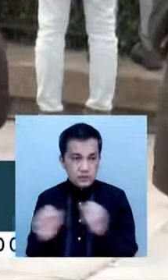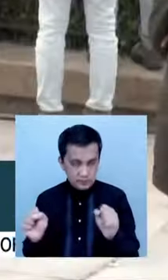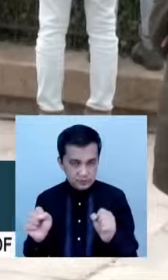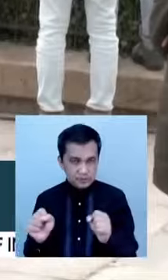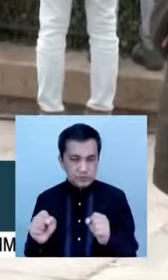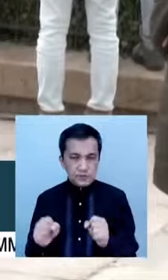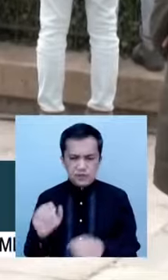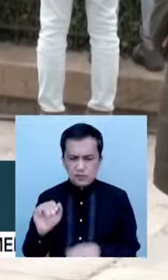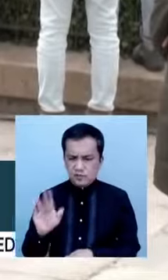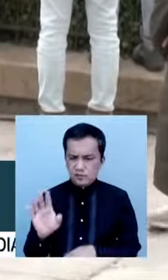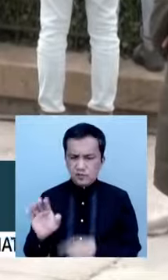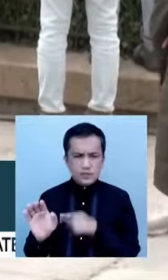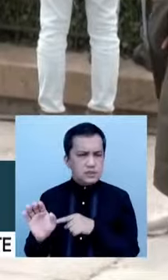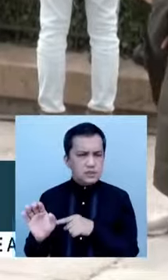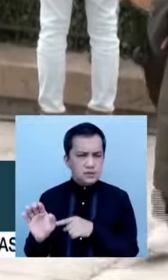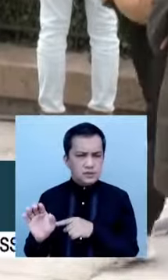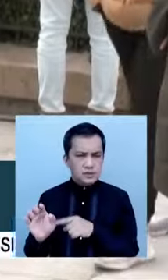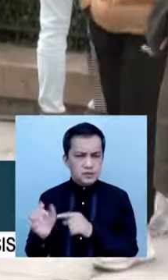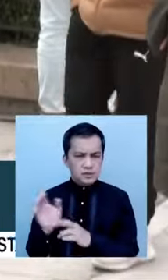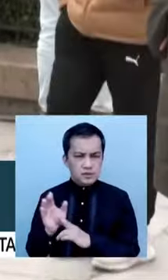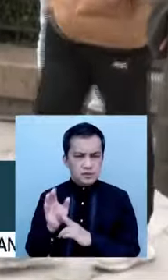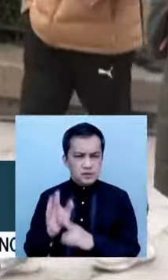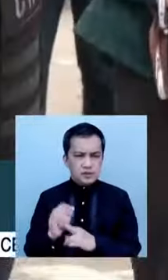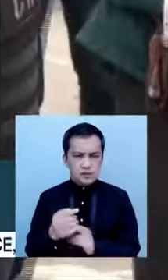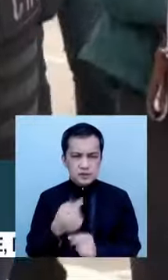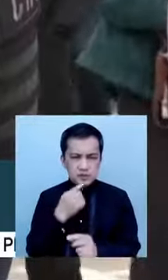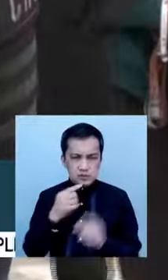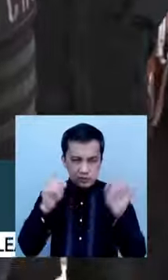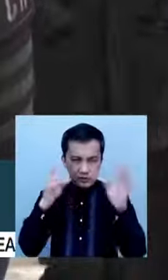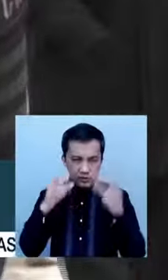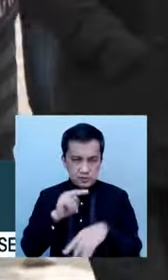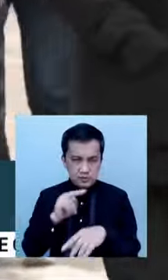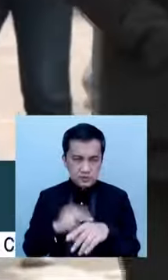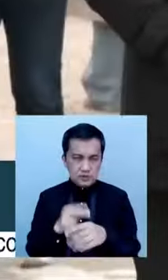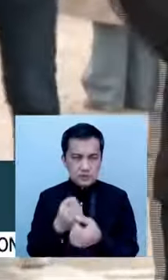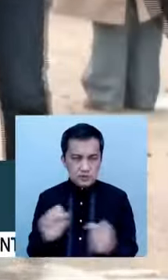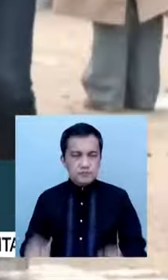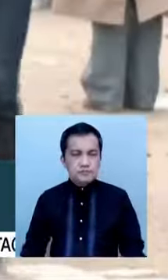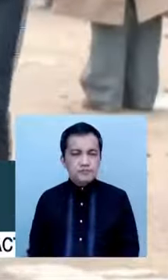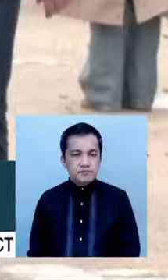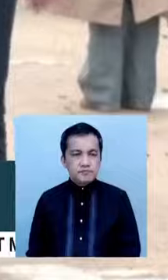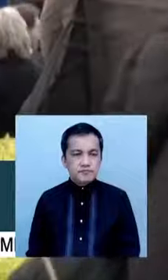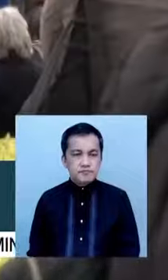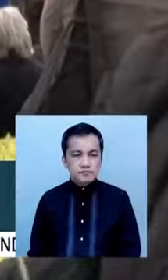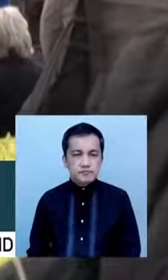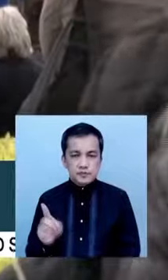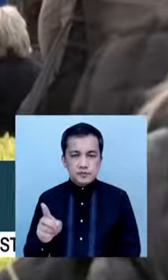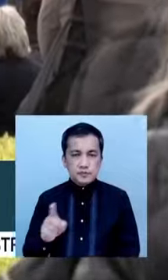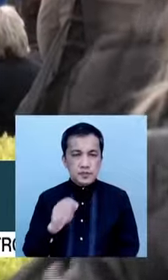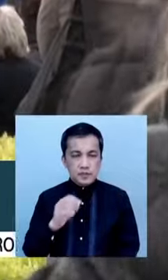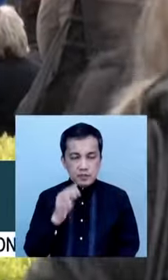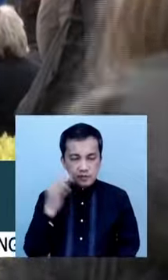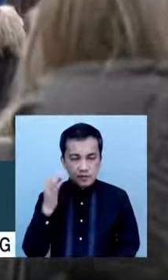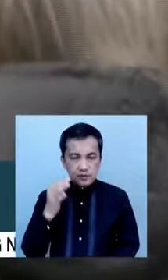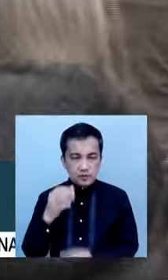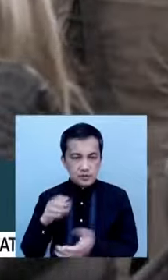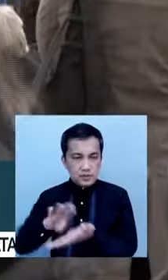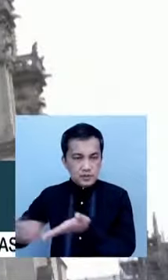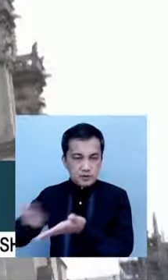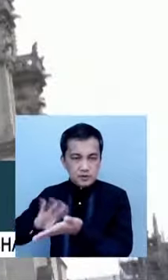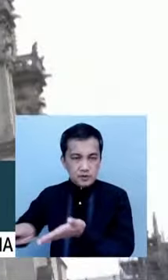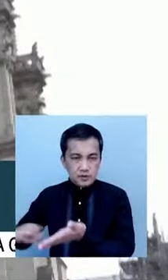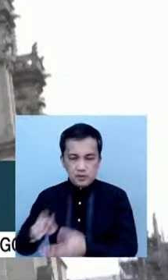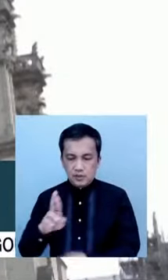deemed to represent the most serious threat to national security. France's interior minister says among those excluded are